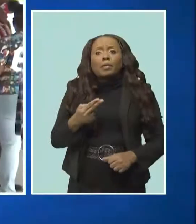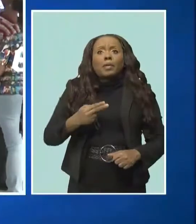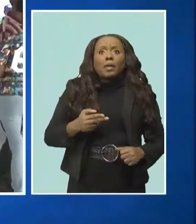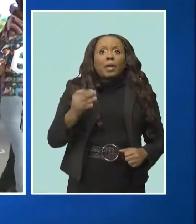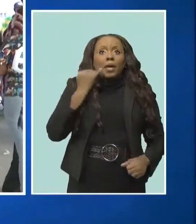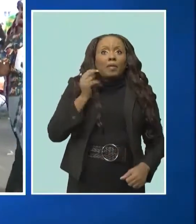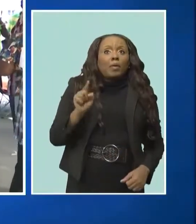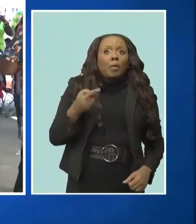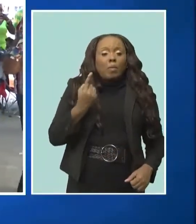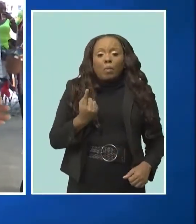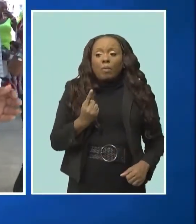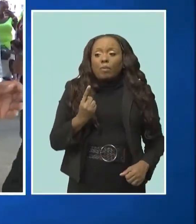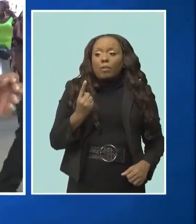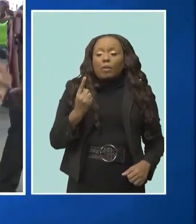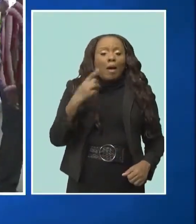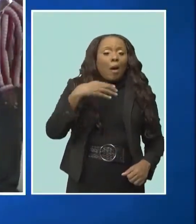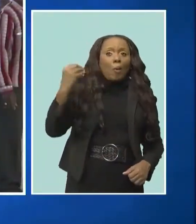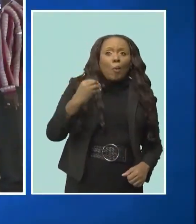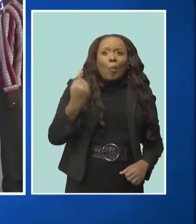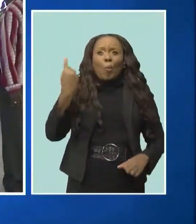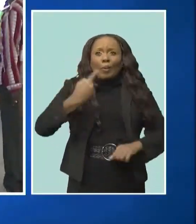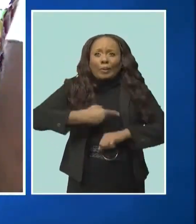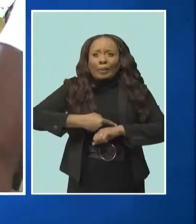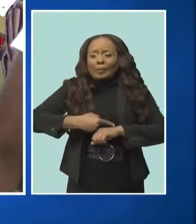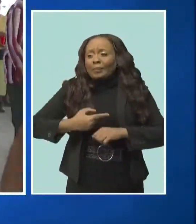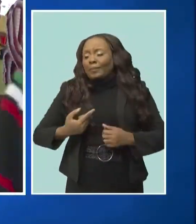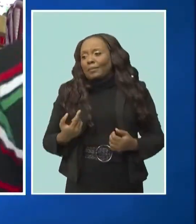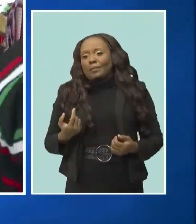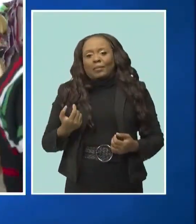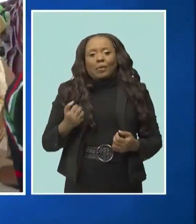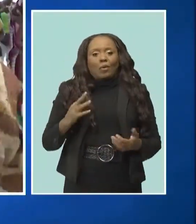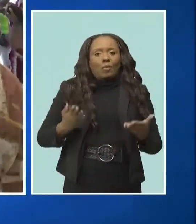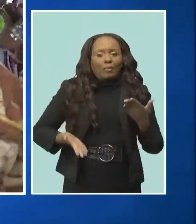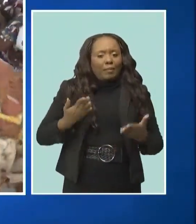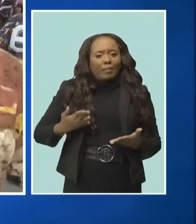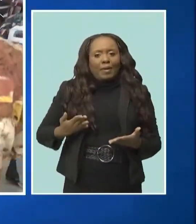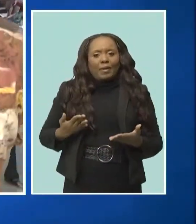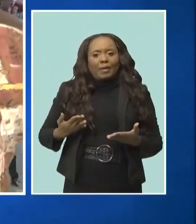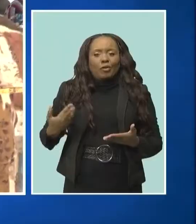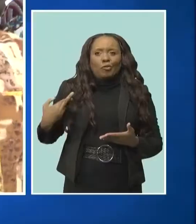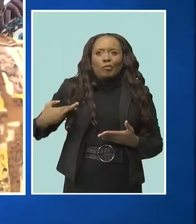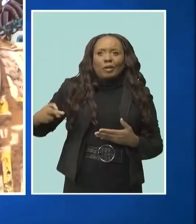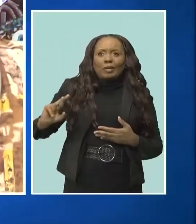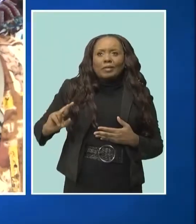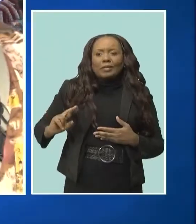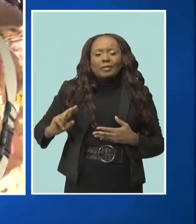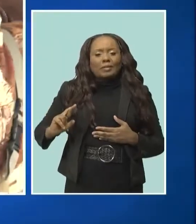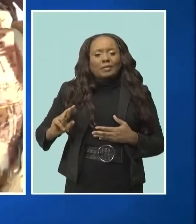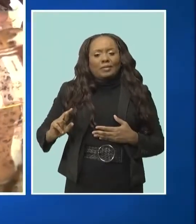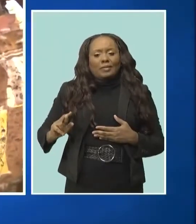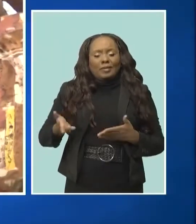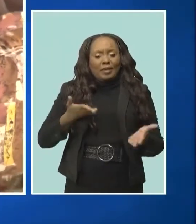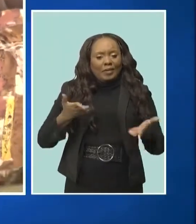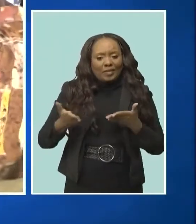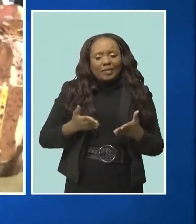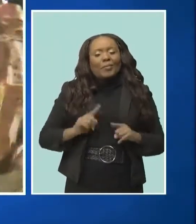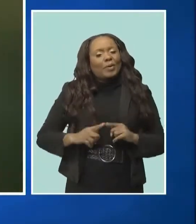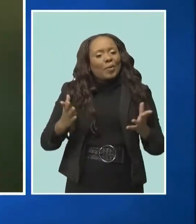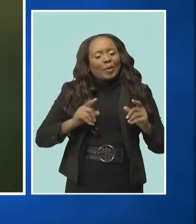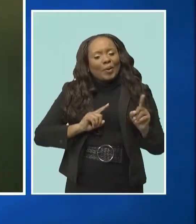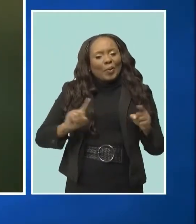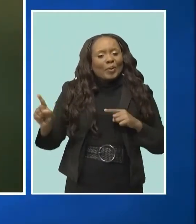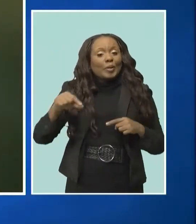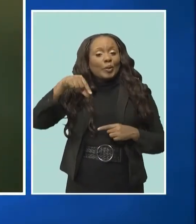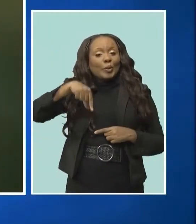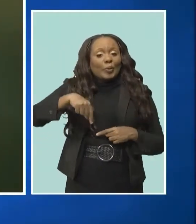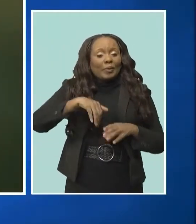get out that one time, except for maybe they go to their religious ceremonies, they are going to queue because they know they're going to see their